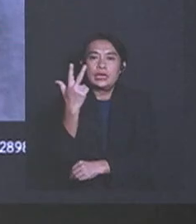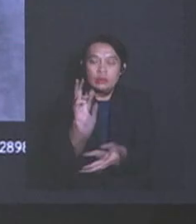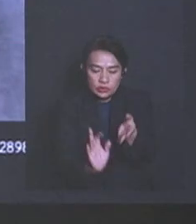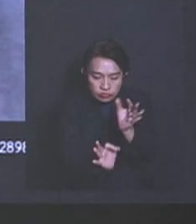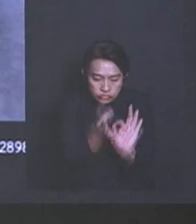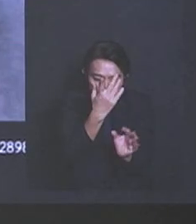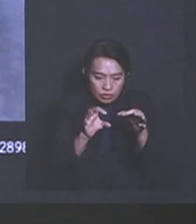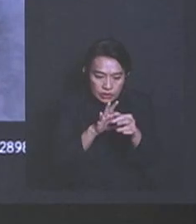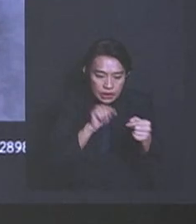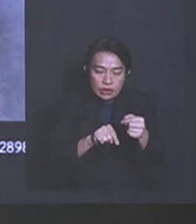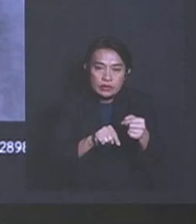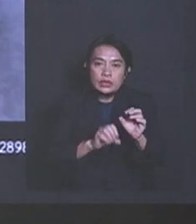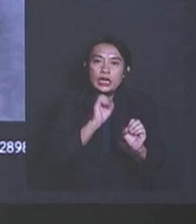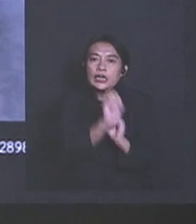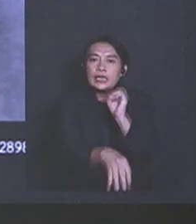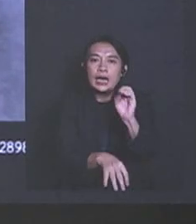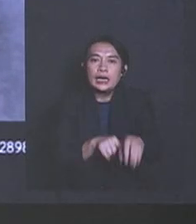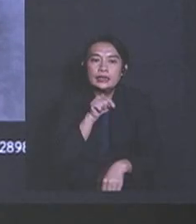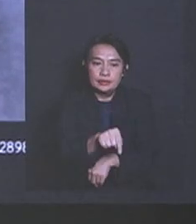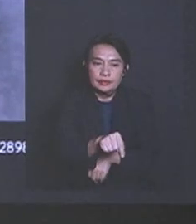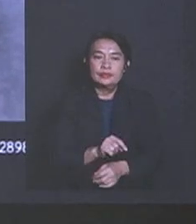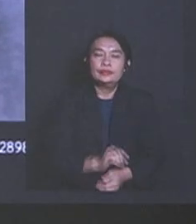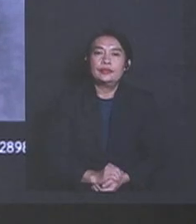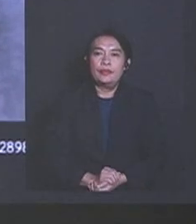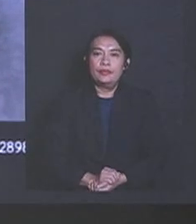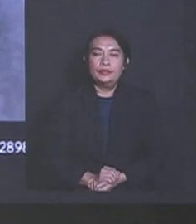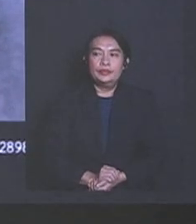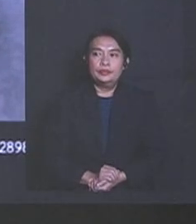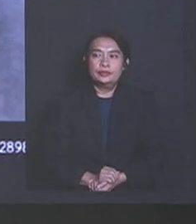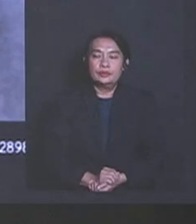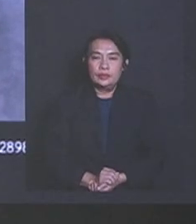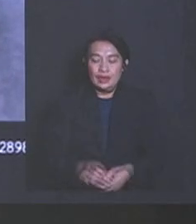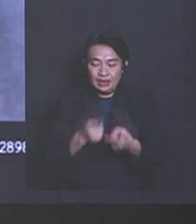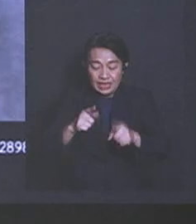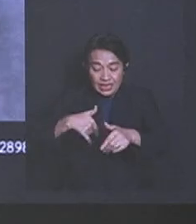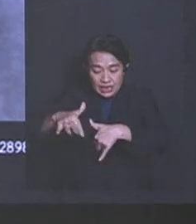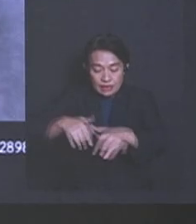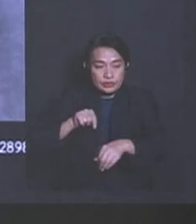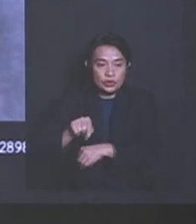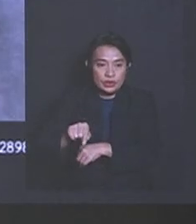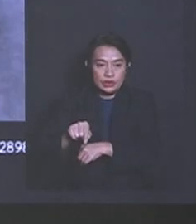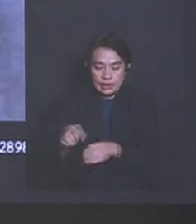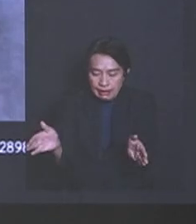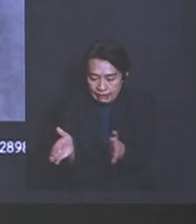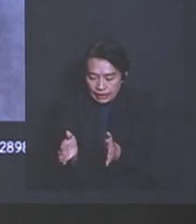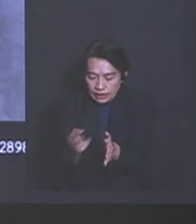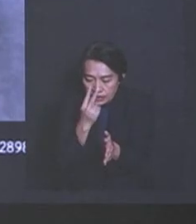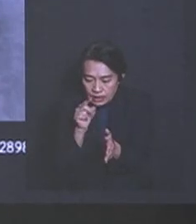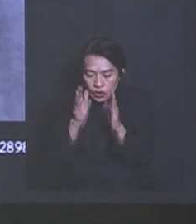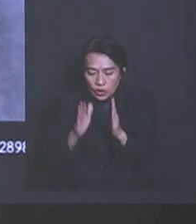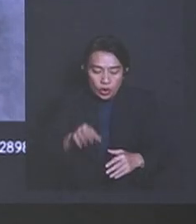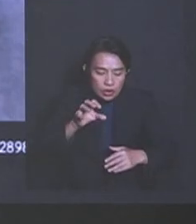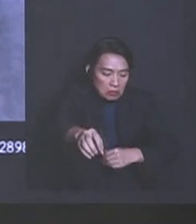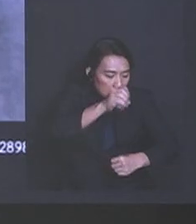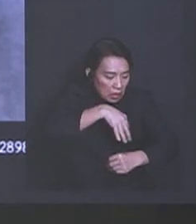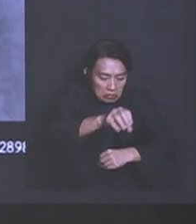But if you go to the very small community, you lacking of the garbage collector, which is like the capillary system, You cannot